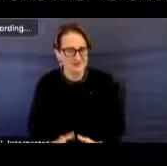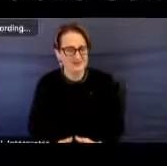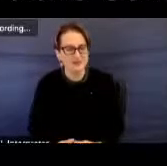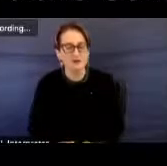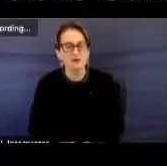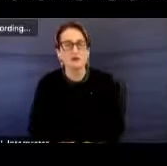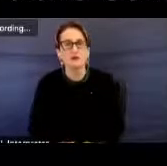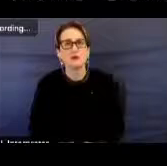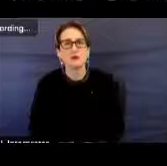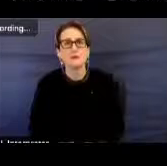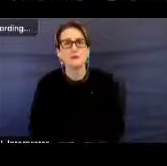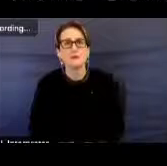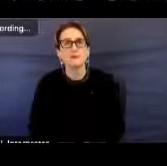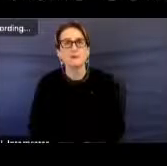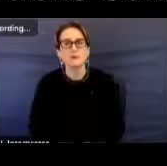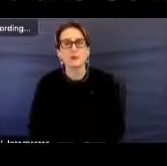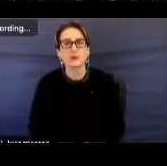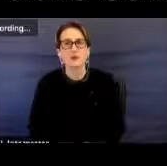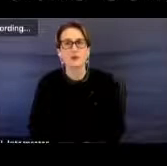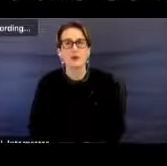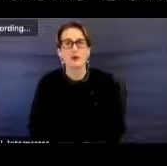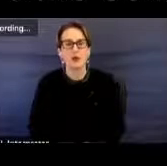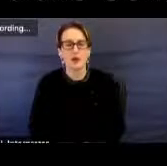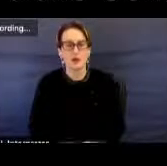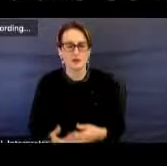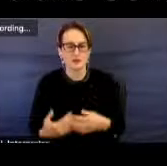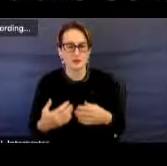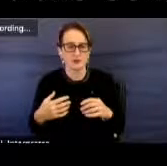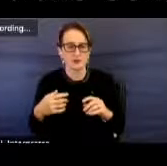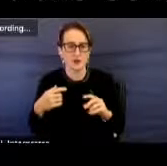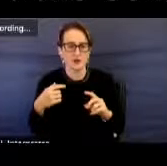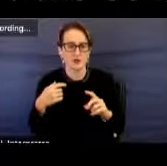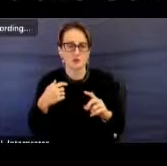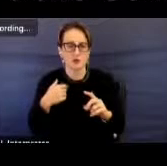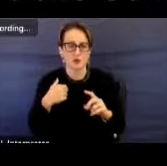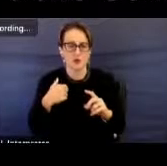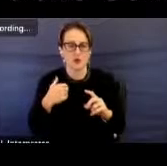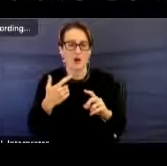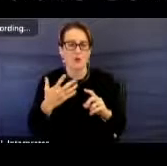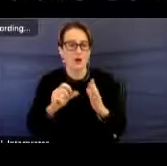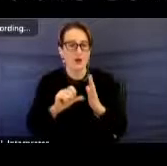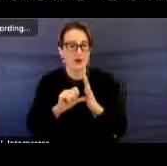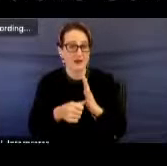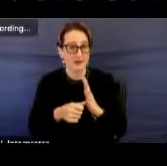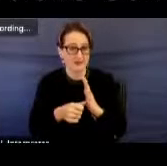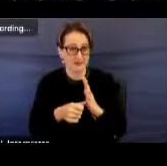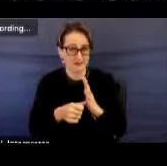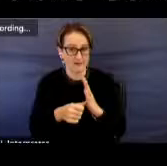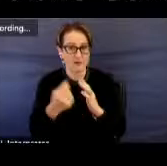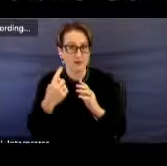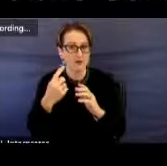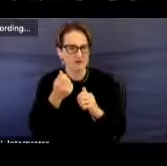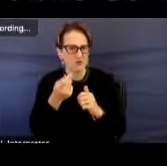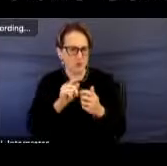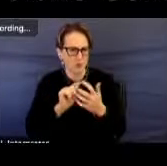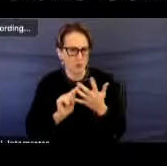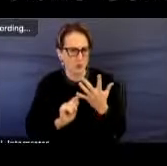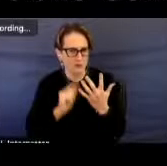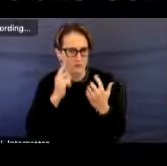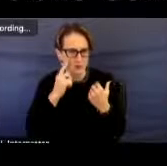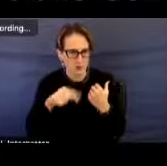I wanted to, at least at the very minimum, highlight for you all is there are